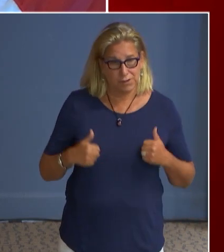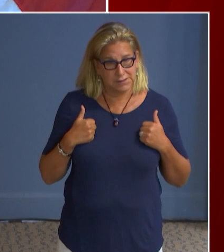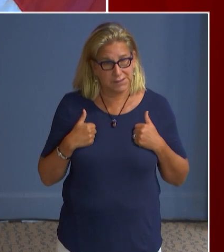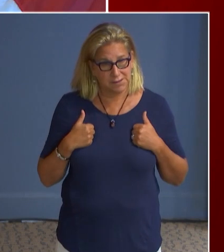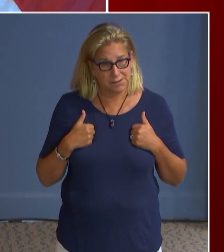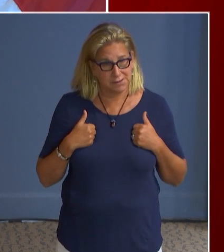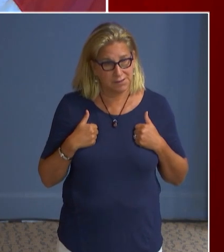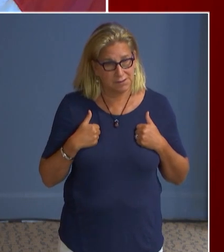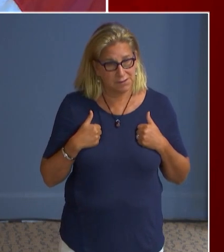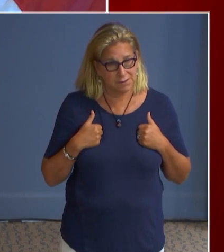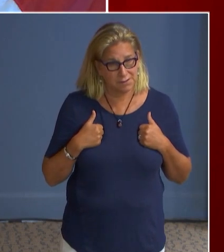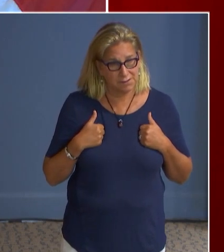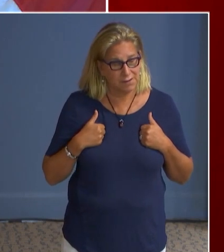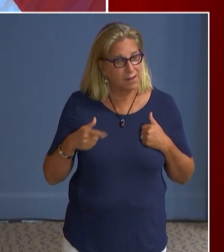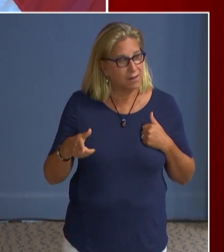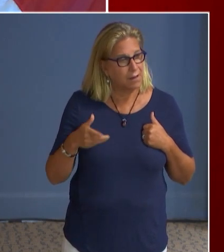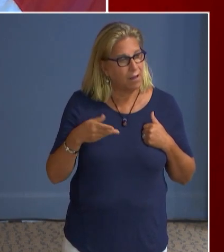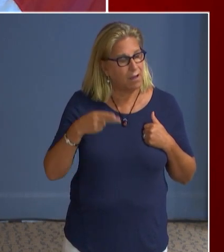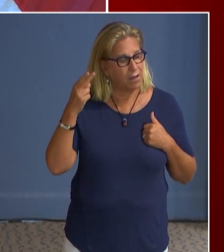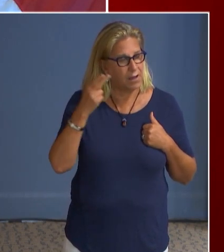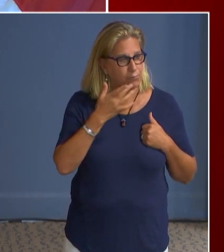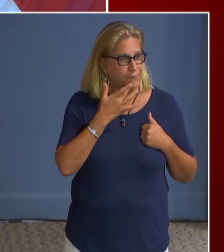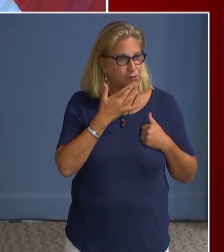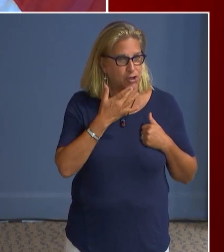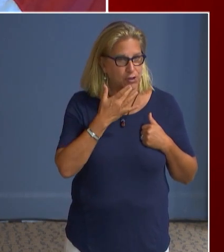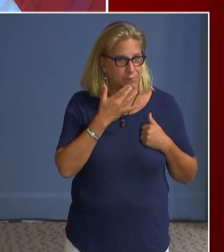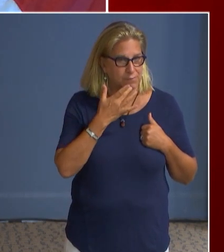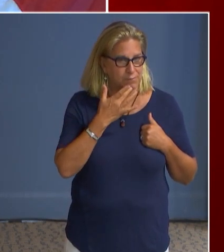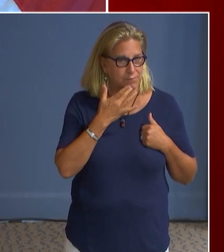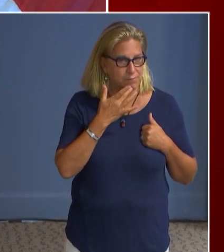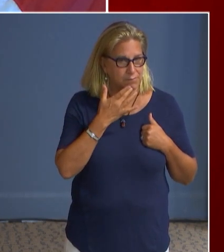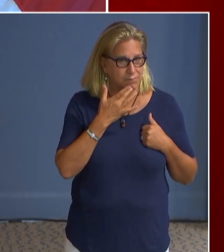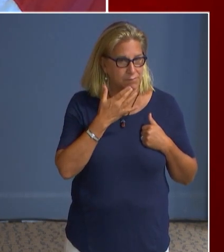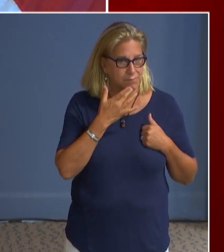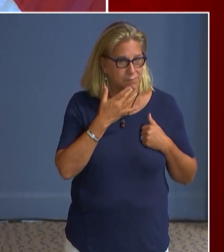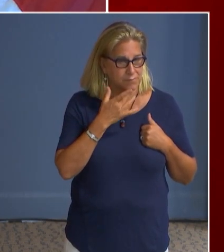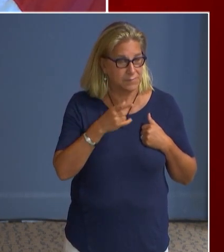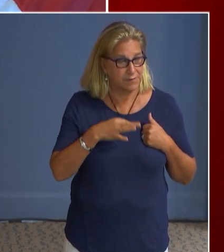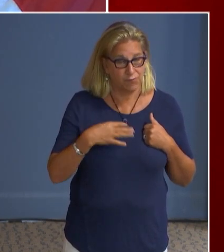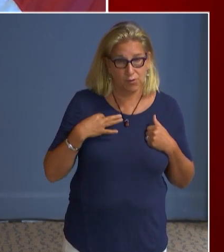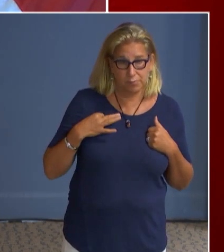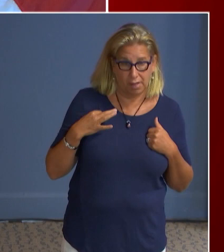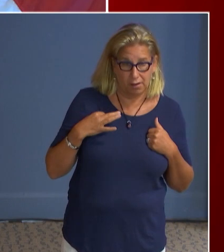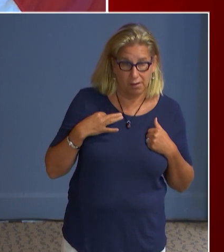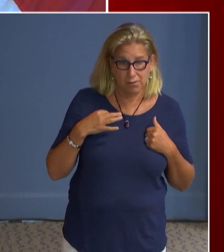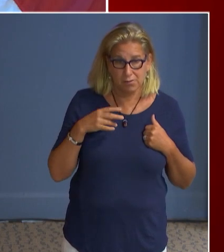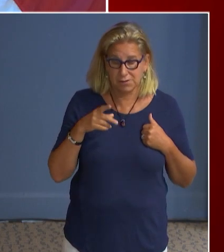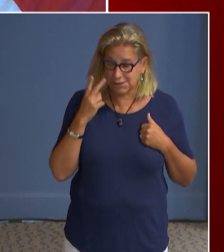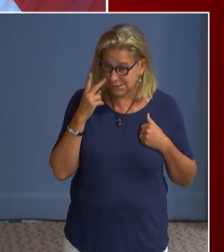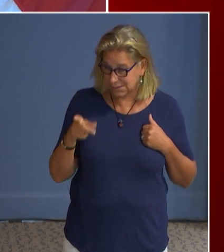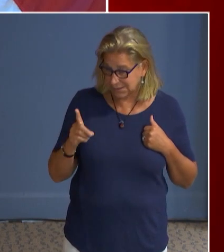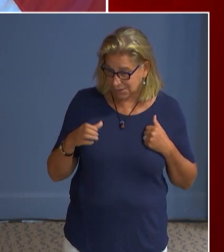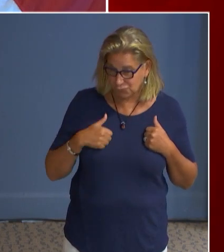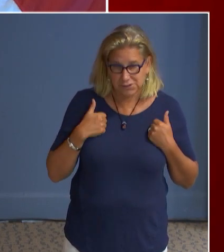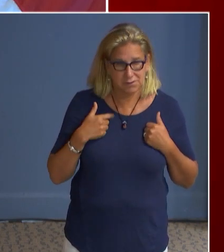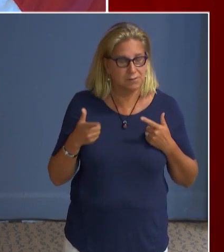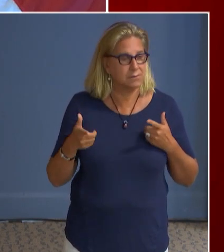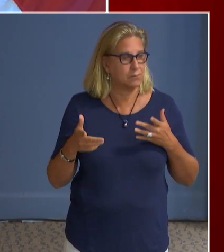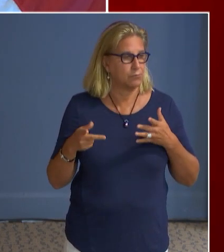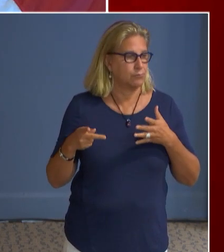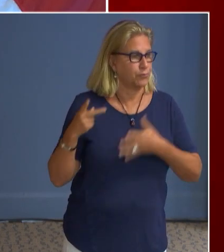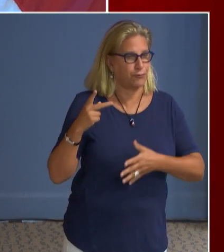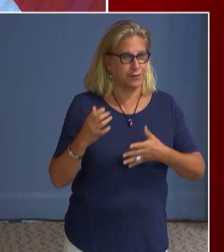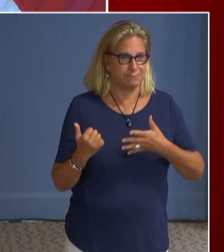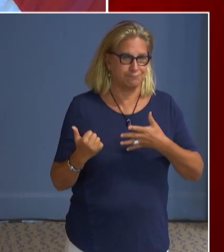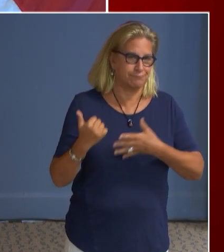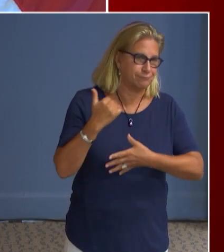hiring preference. And so as you go to apply, look up what the DC residency preference entails